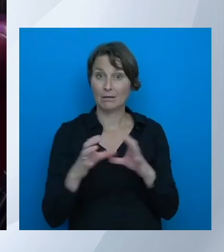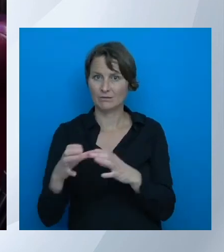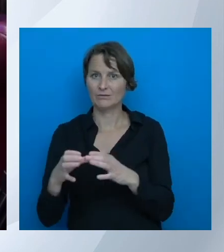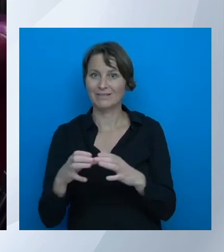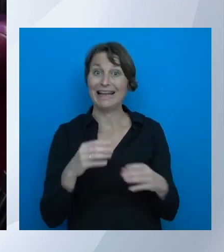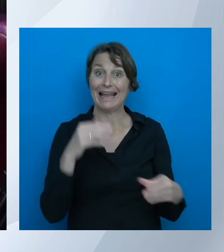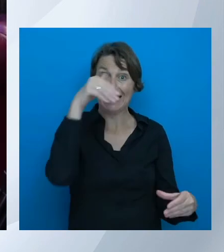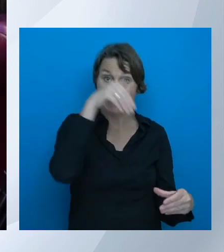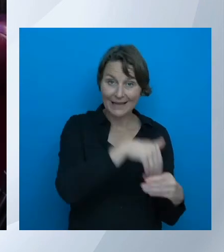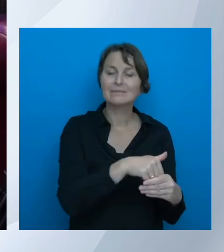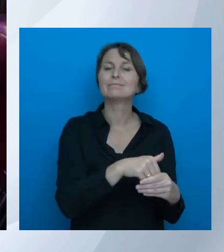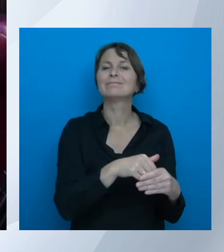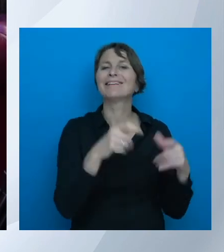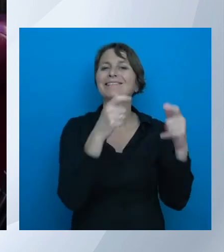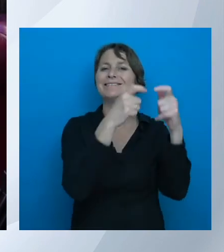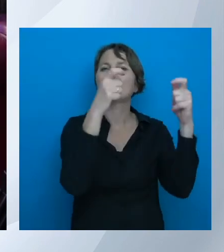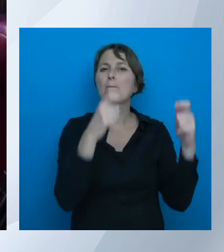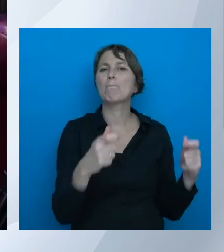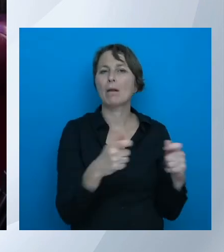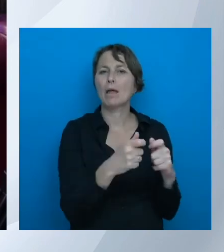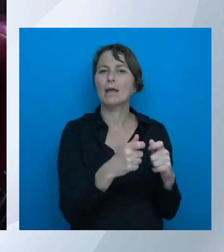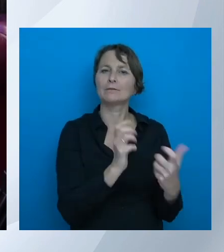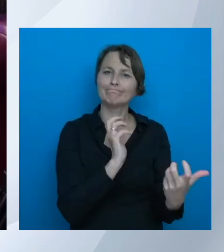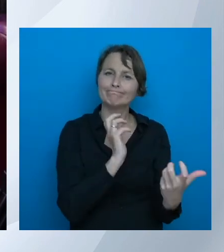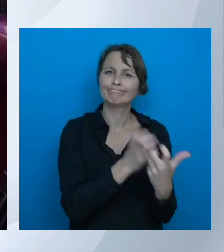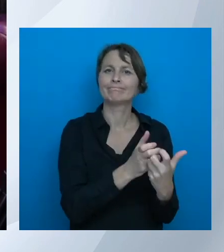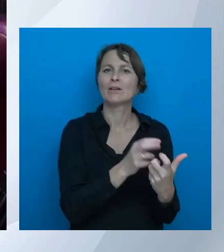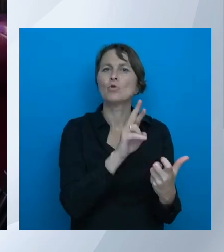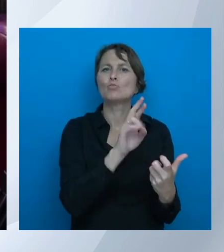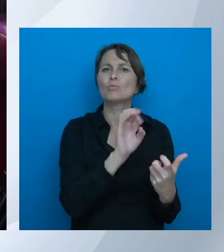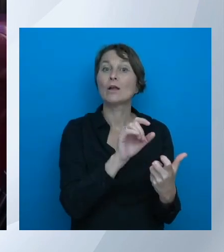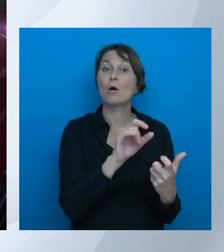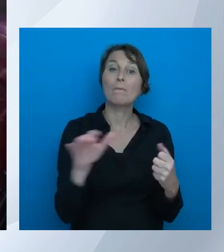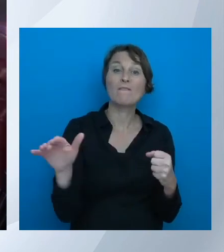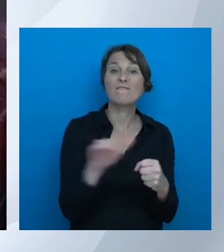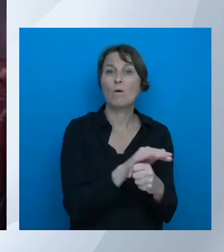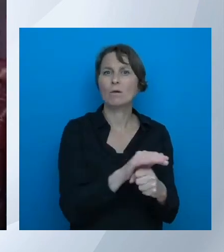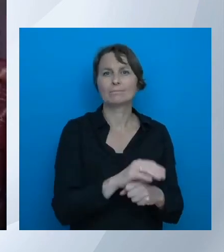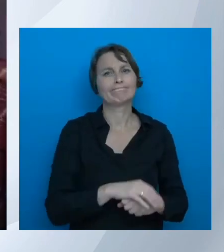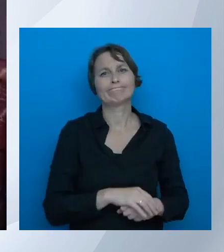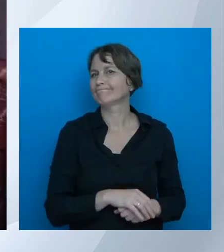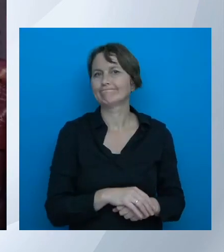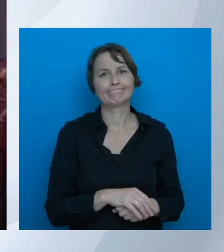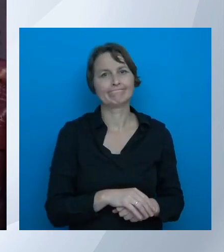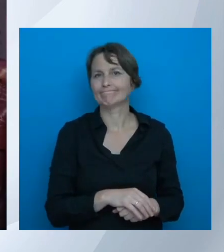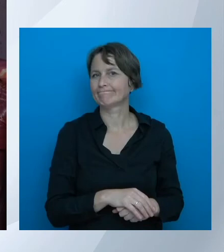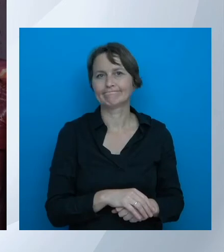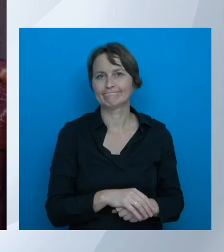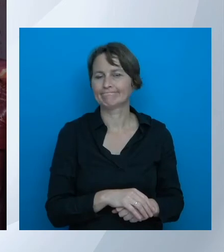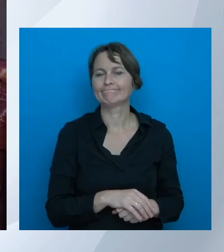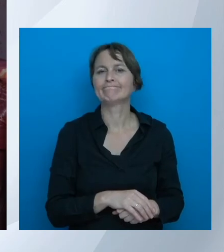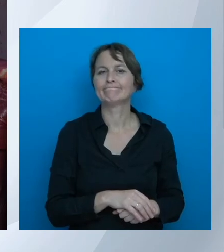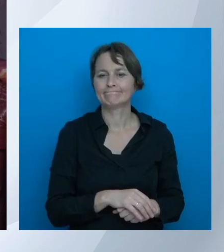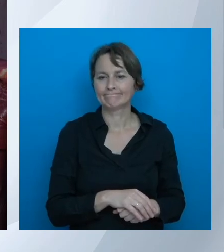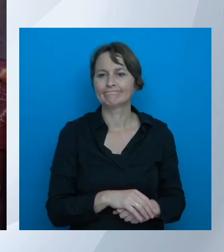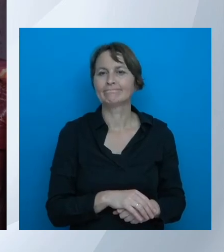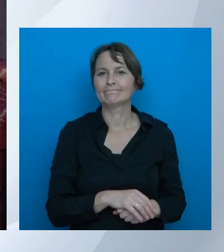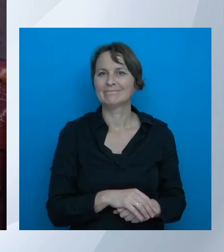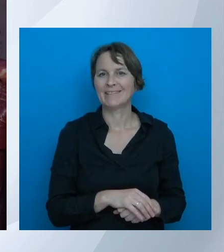is Rego, but it's also not completely Rego. There's this stuff that's wrapped around it.